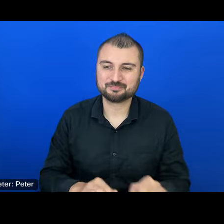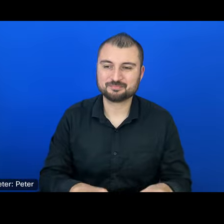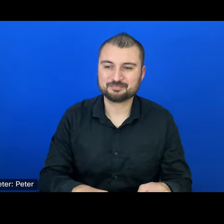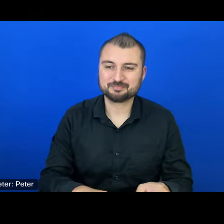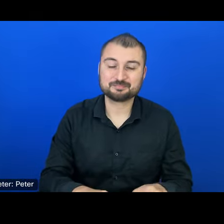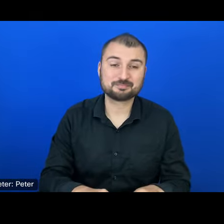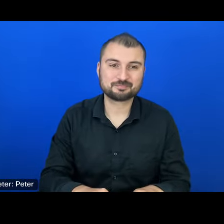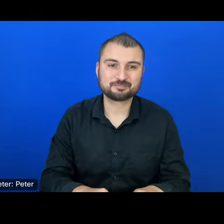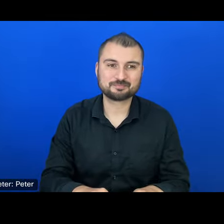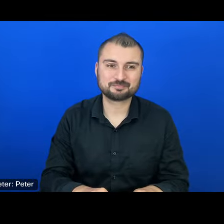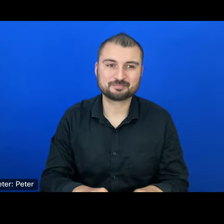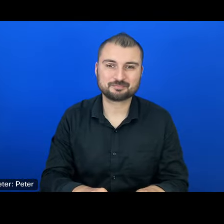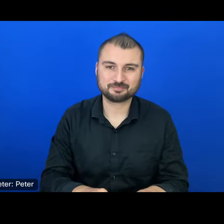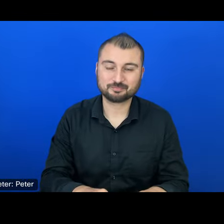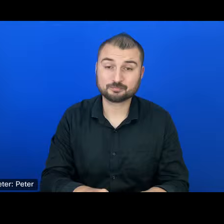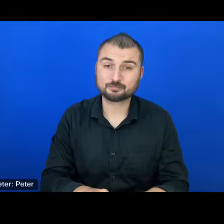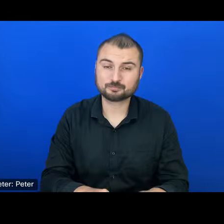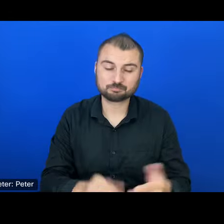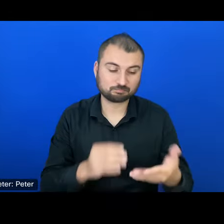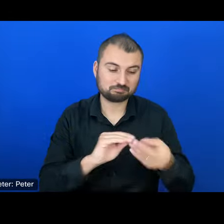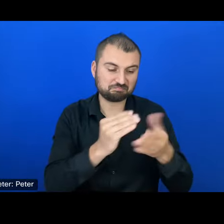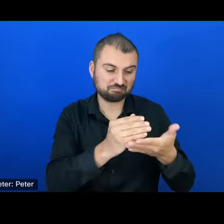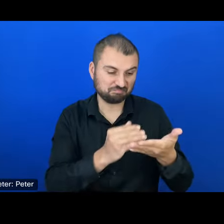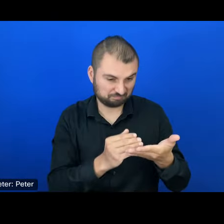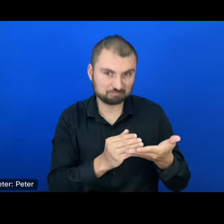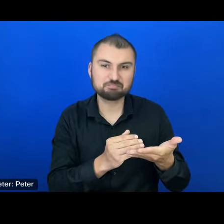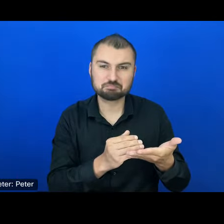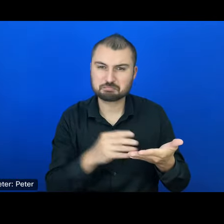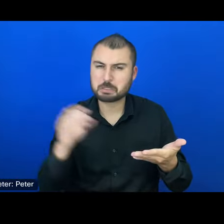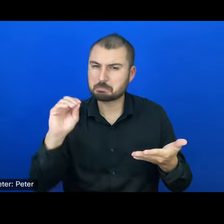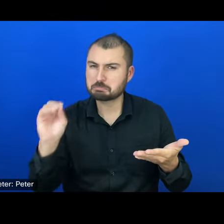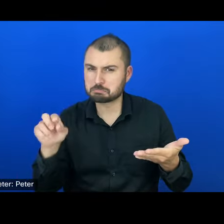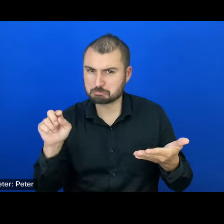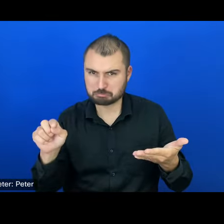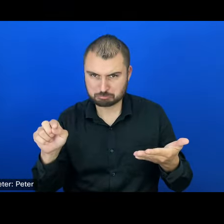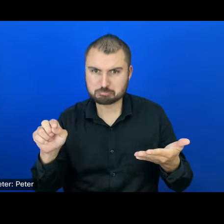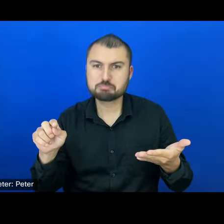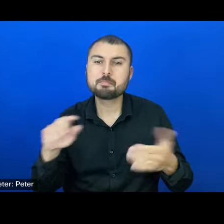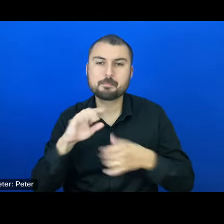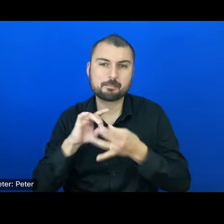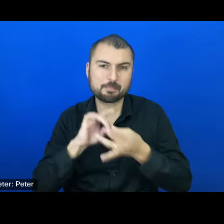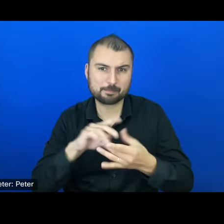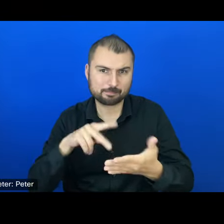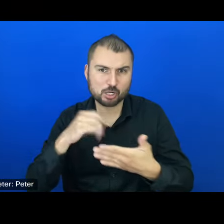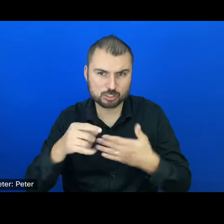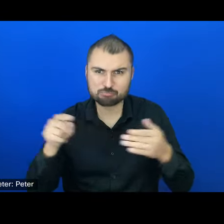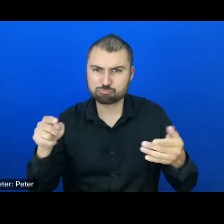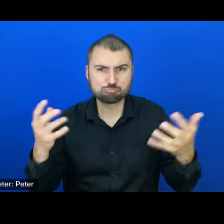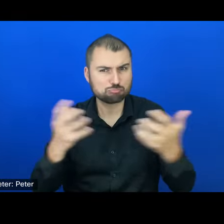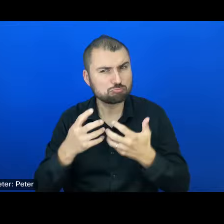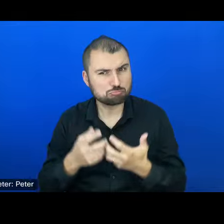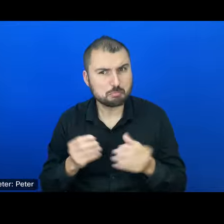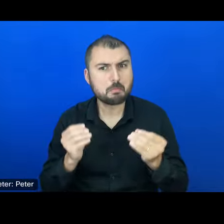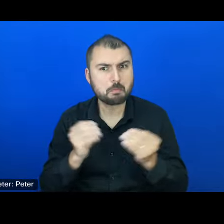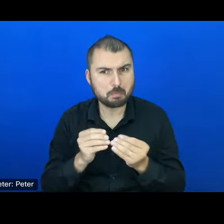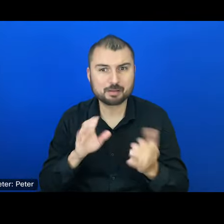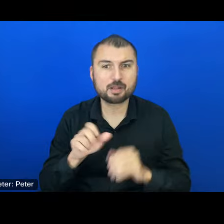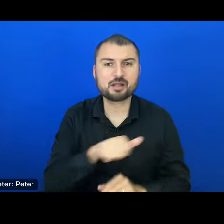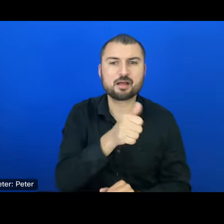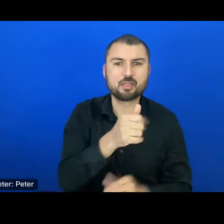They look more in line in terms of per percentage based on the project than some others we've seen, and so that's